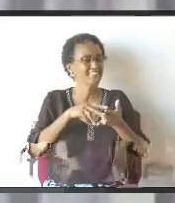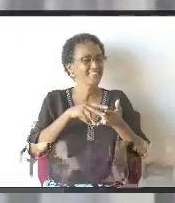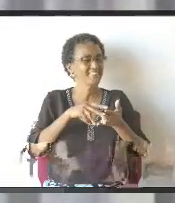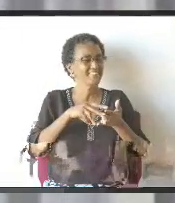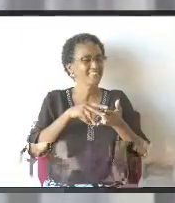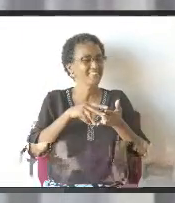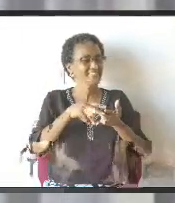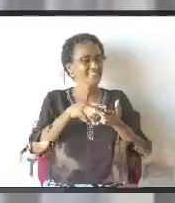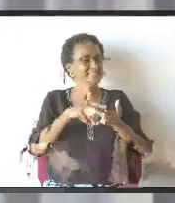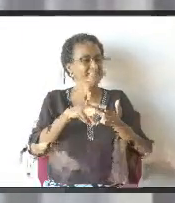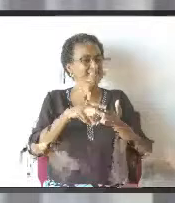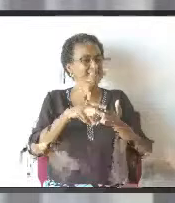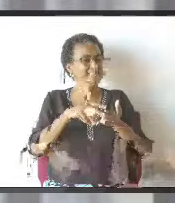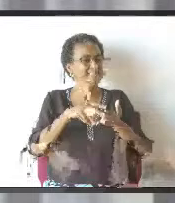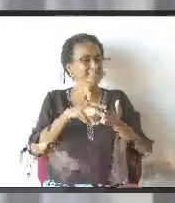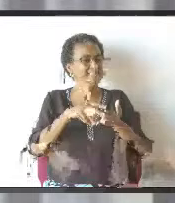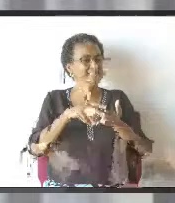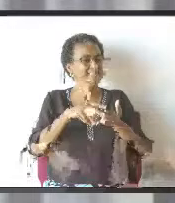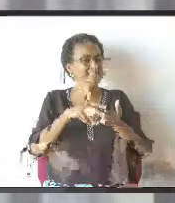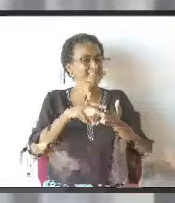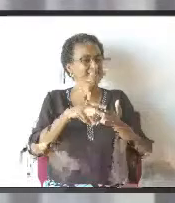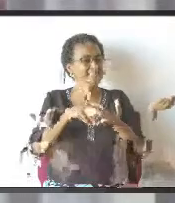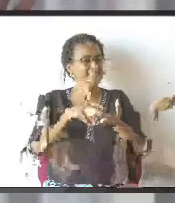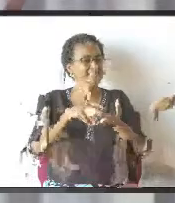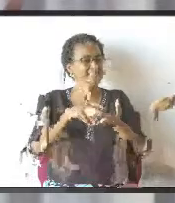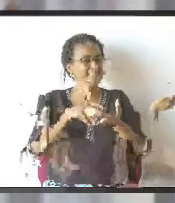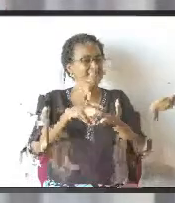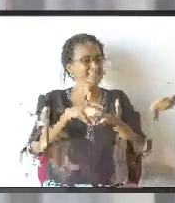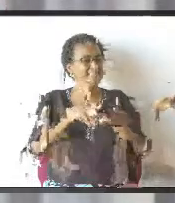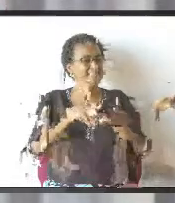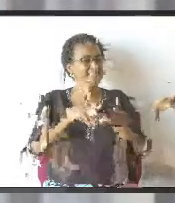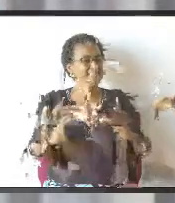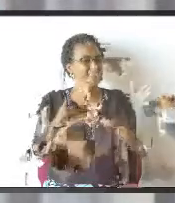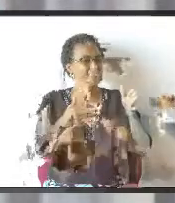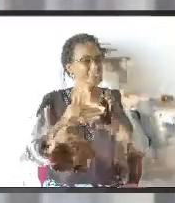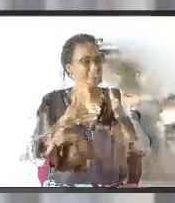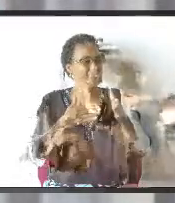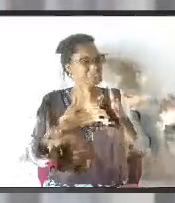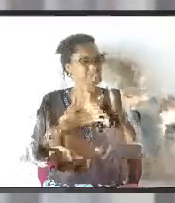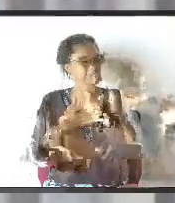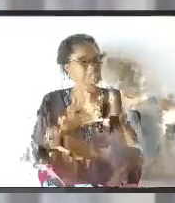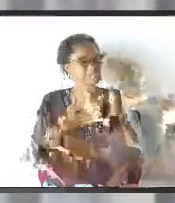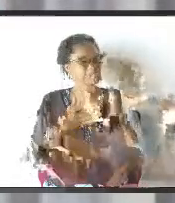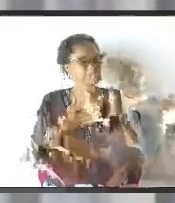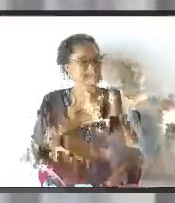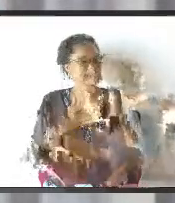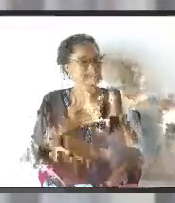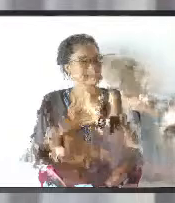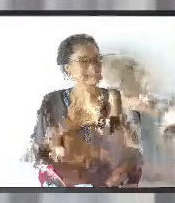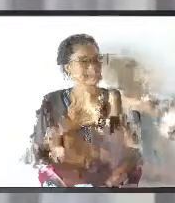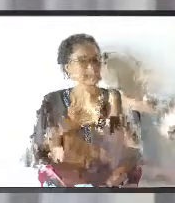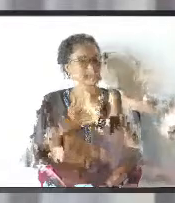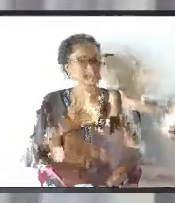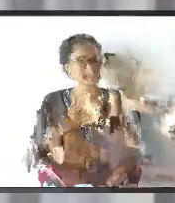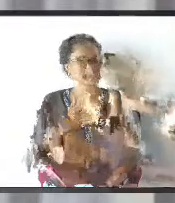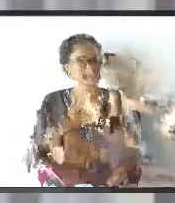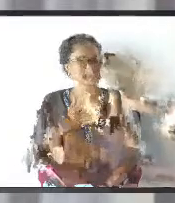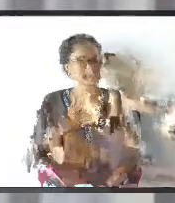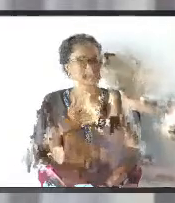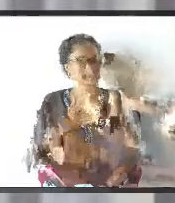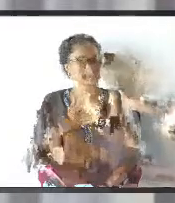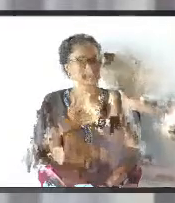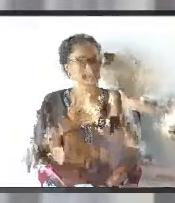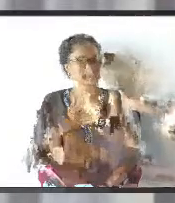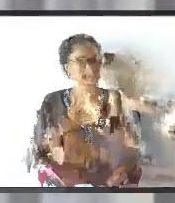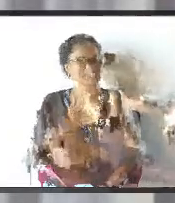up. And we praise God for that. Happy to have you back as well. Thank you. All right, and anyone else who is back, happy to